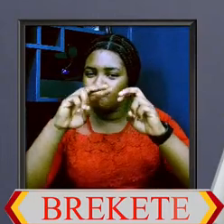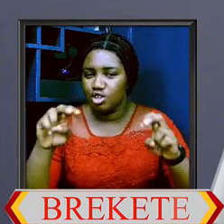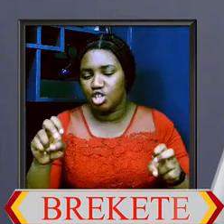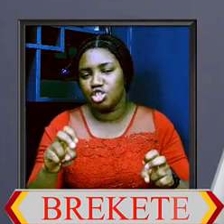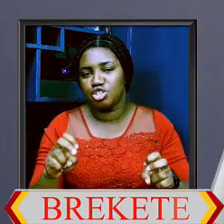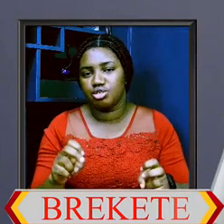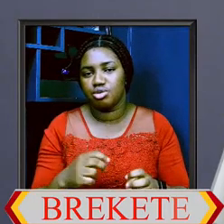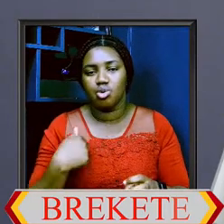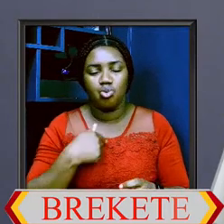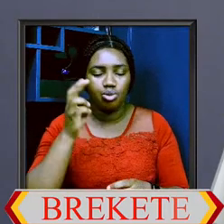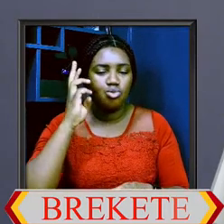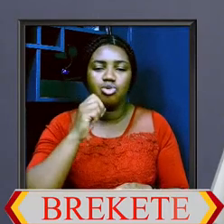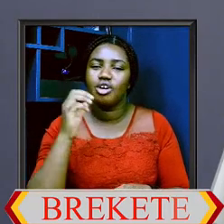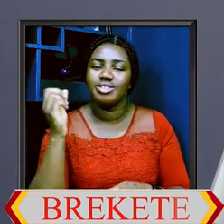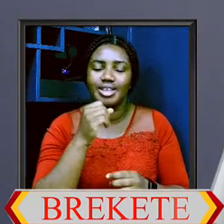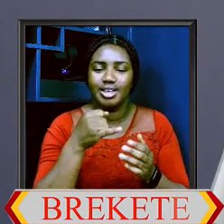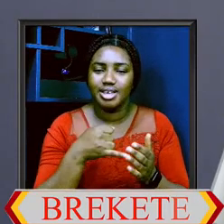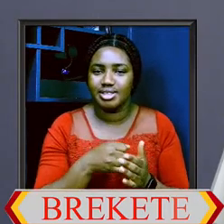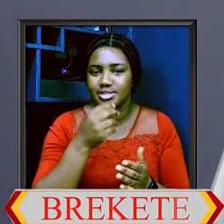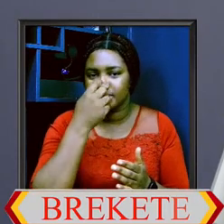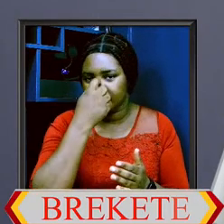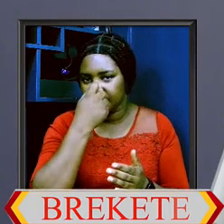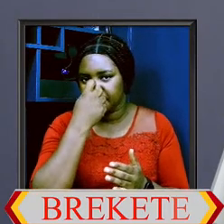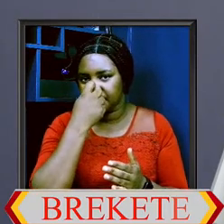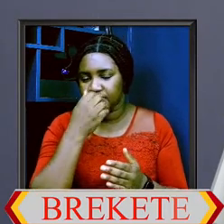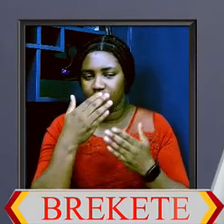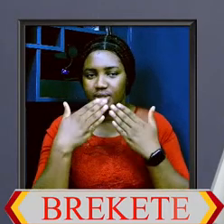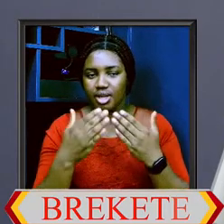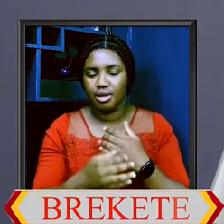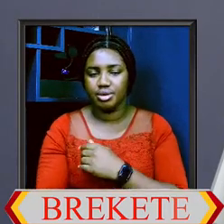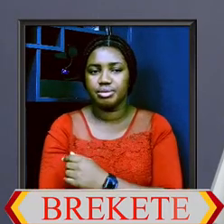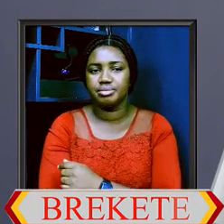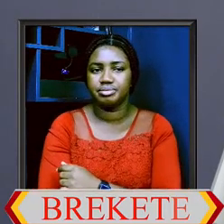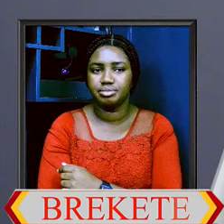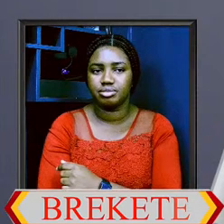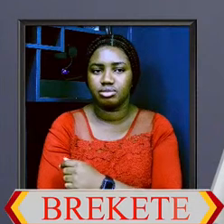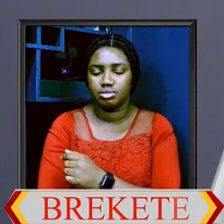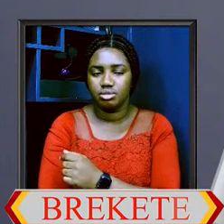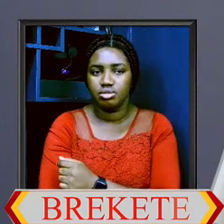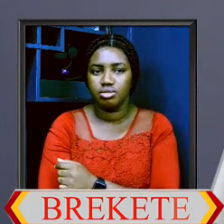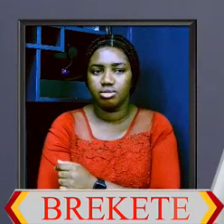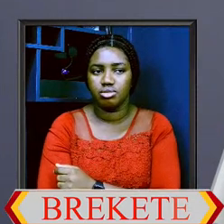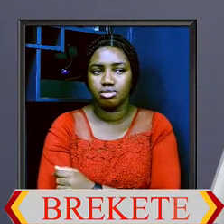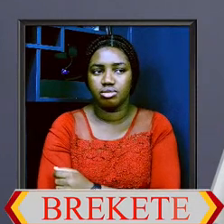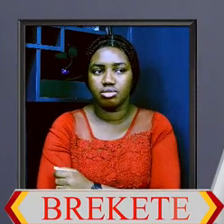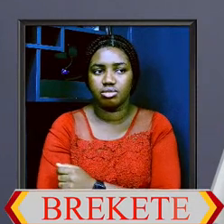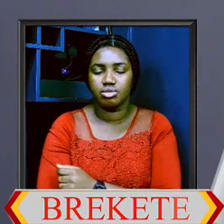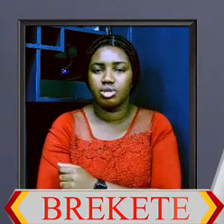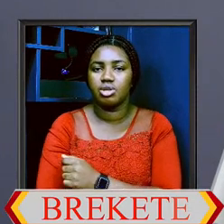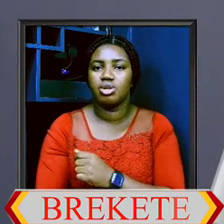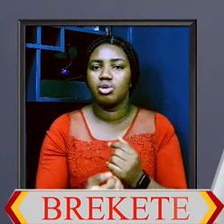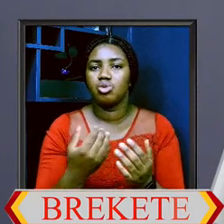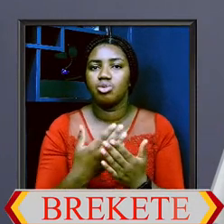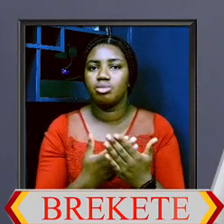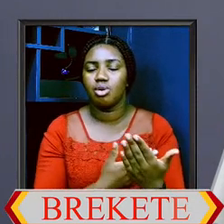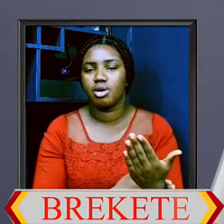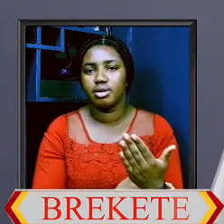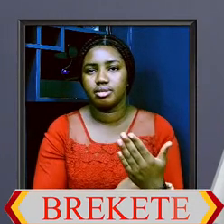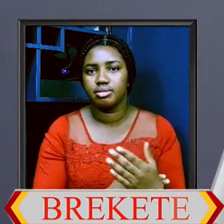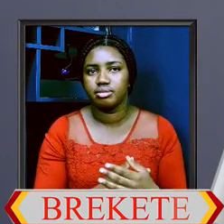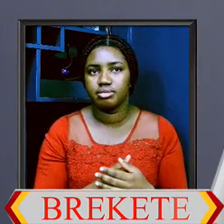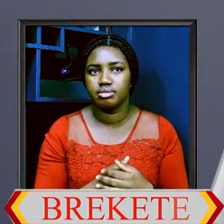take her you hear thank you sir Amen on you hello good